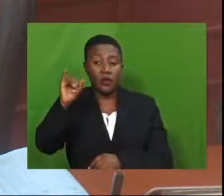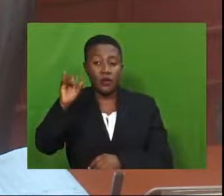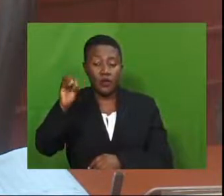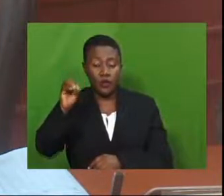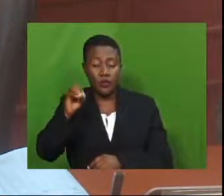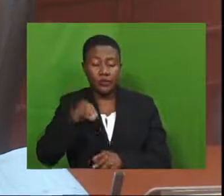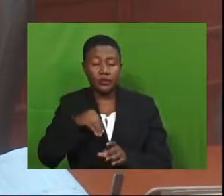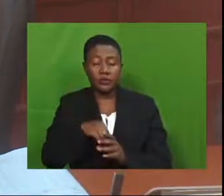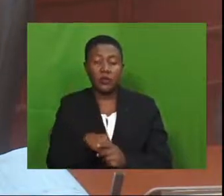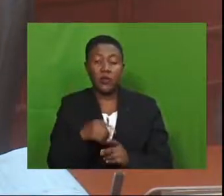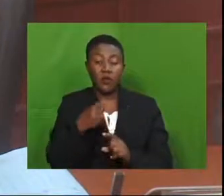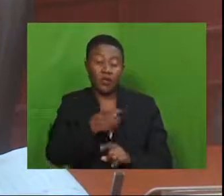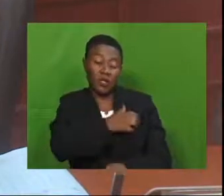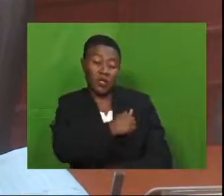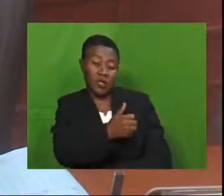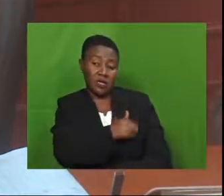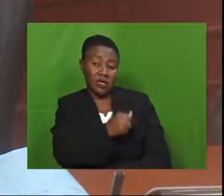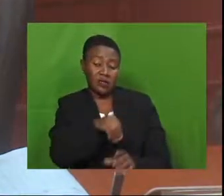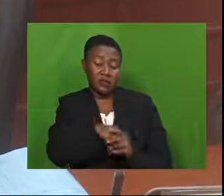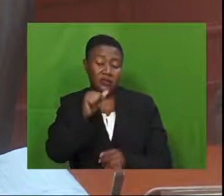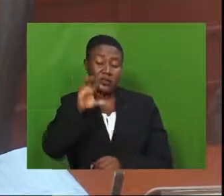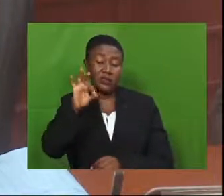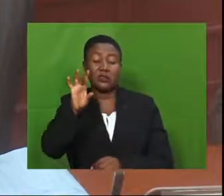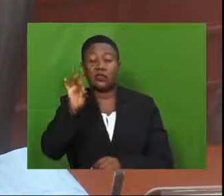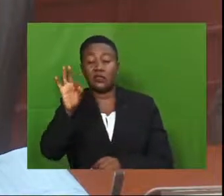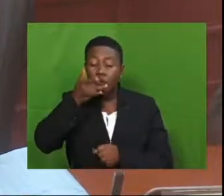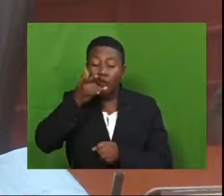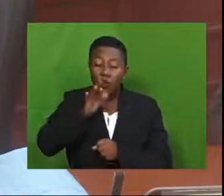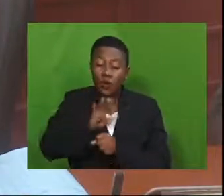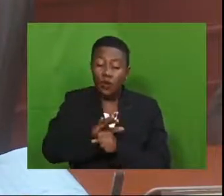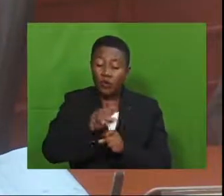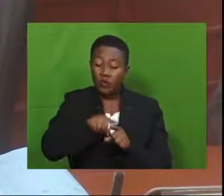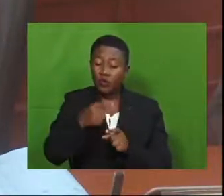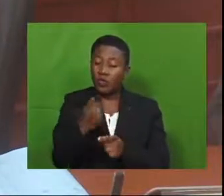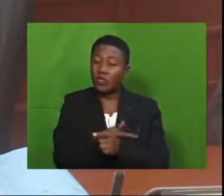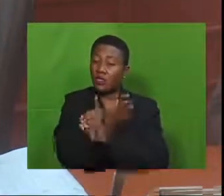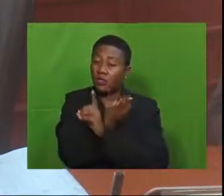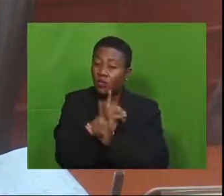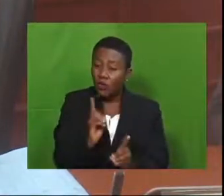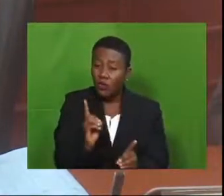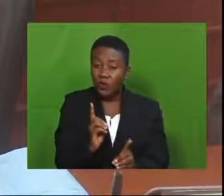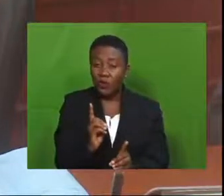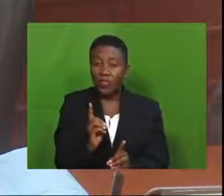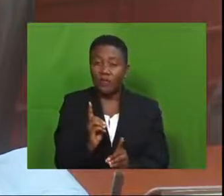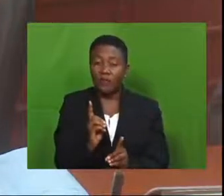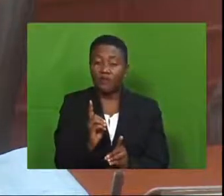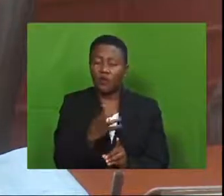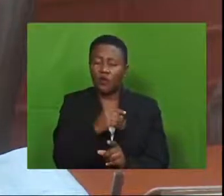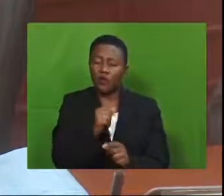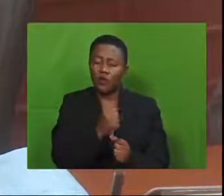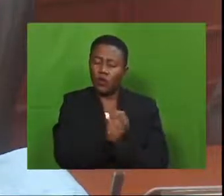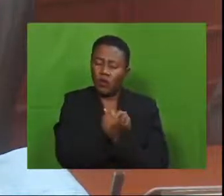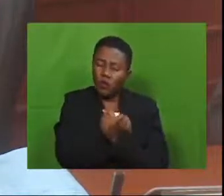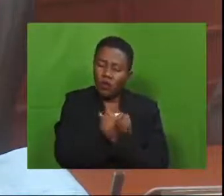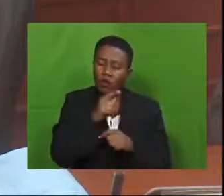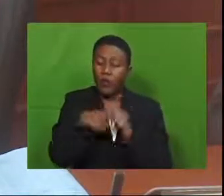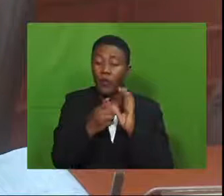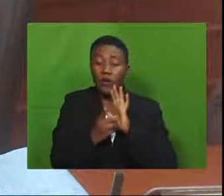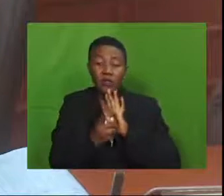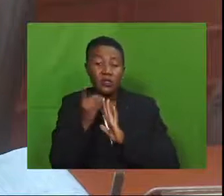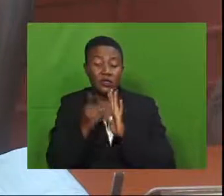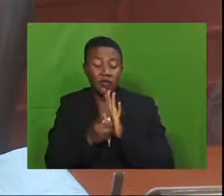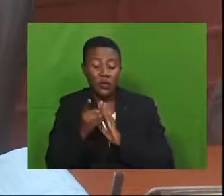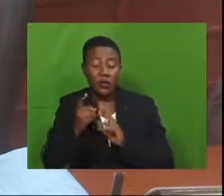1989. Mr. Speaker, Dr. Sule Garba's commitments to Ghana was deep, and he was passionate about the development of